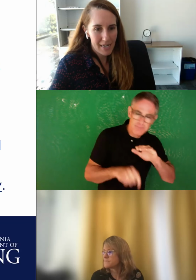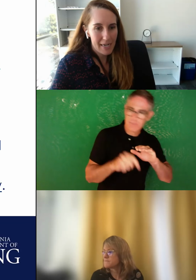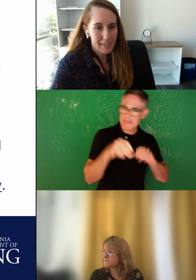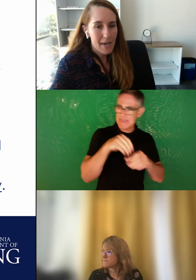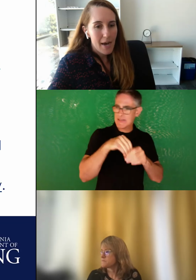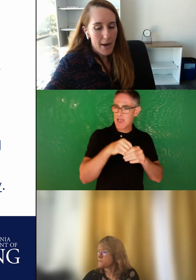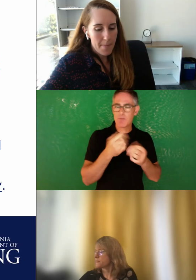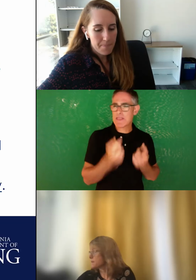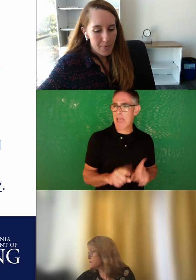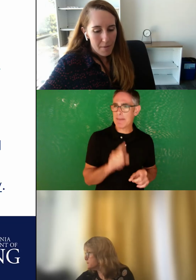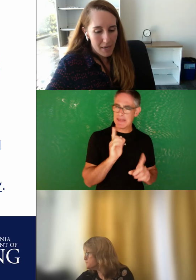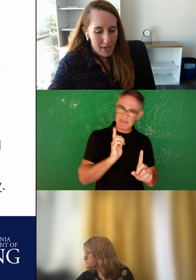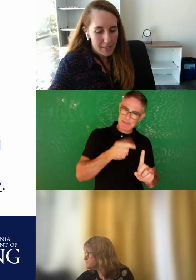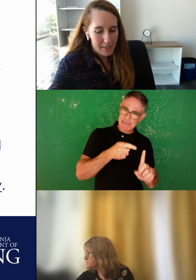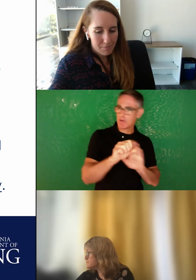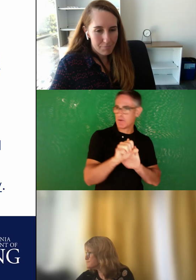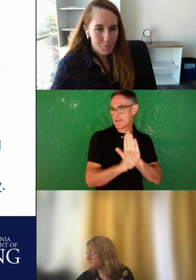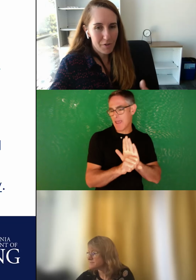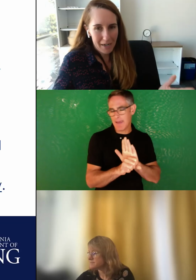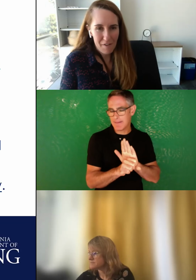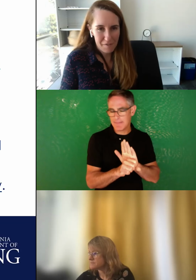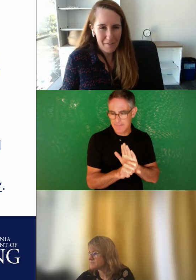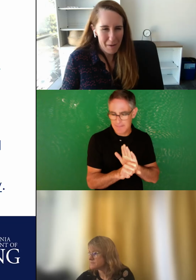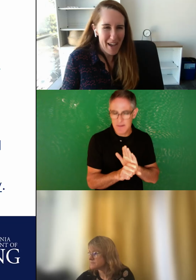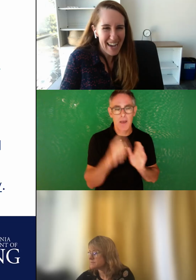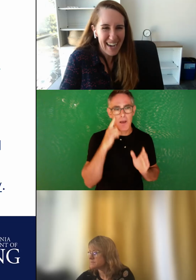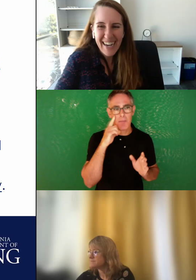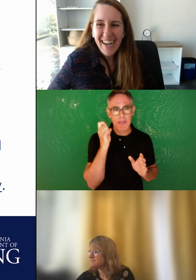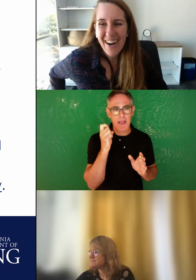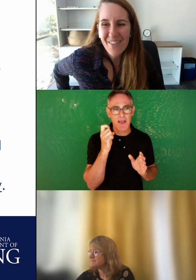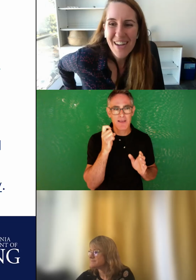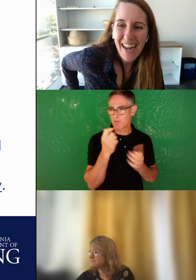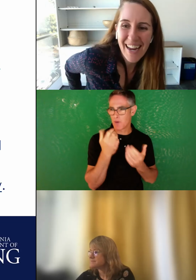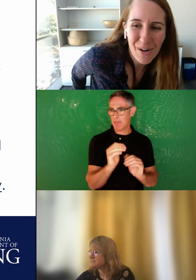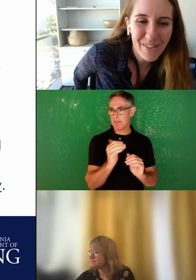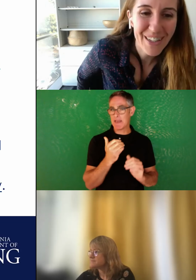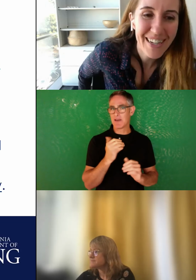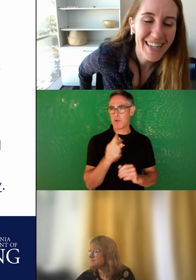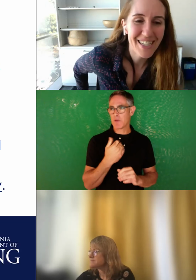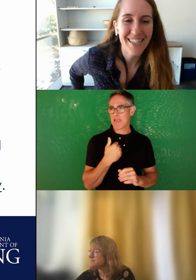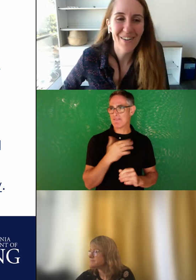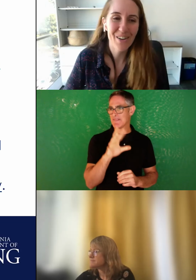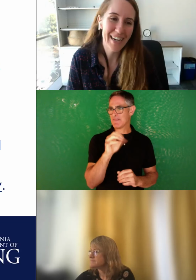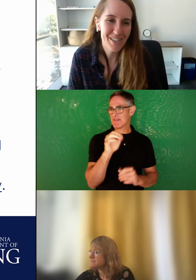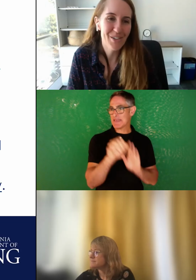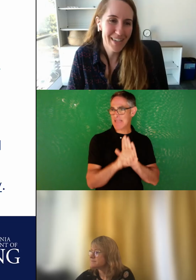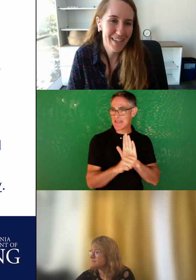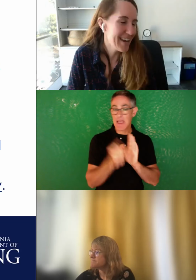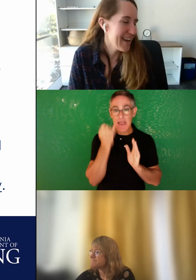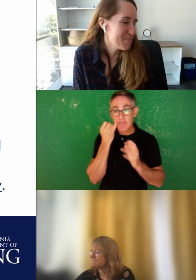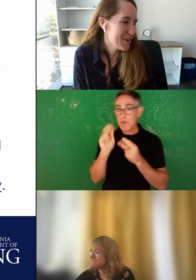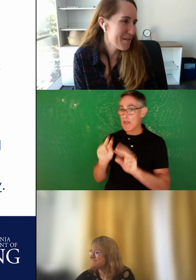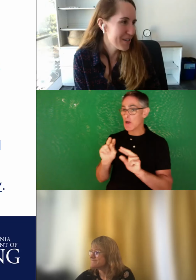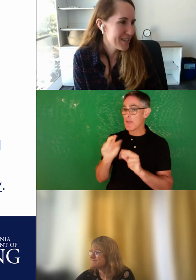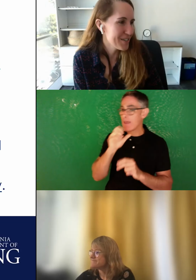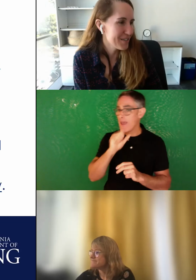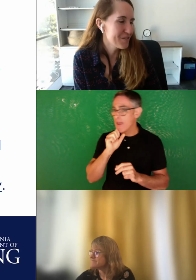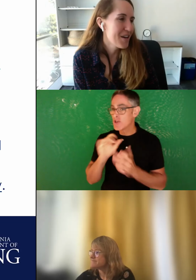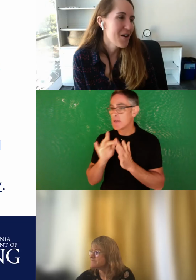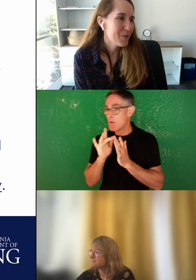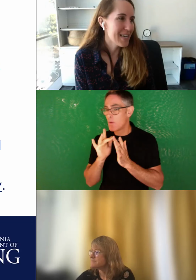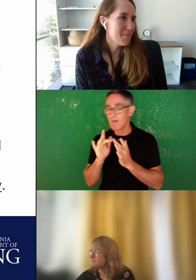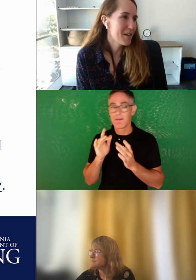given states because we've only got 50 of them. And when we look at the aging network, we actually only, in kind of